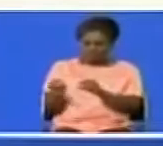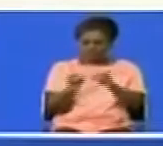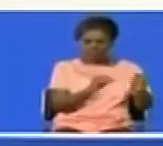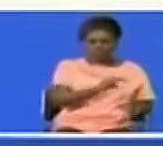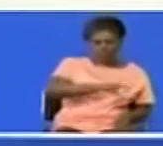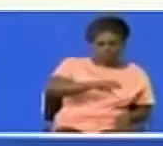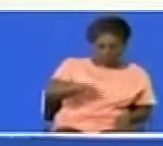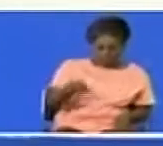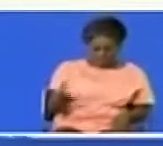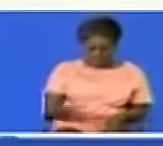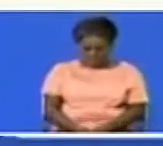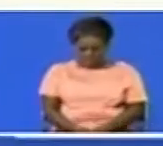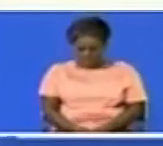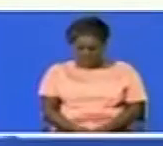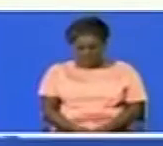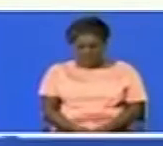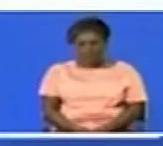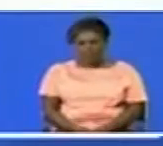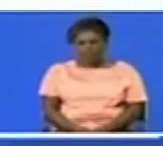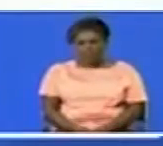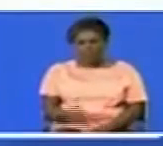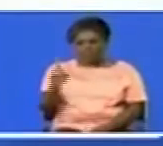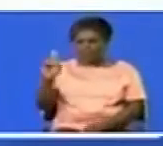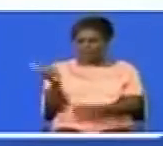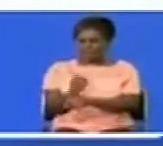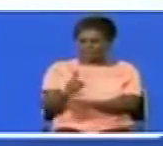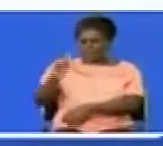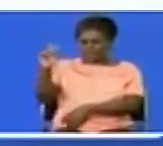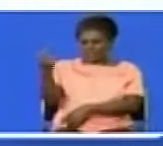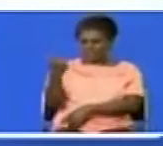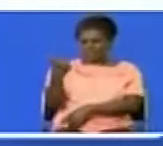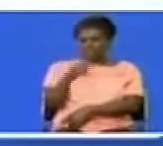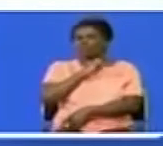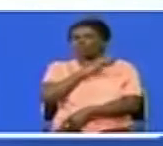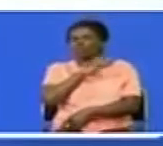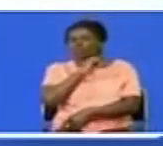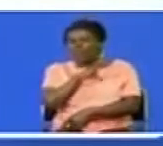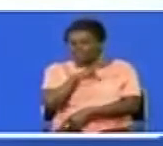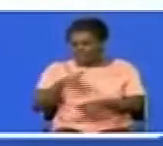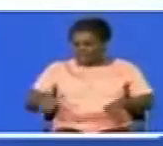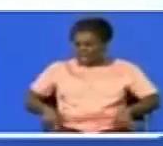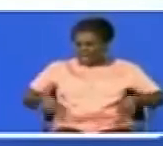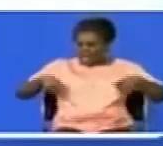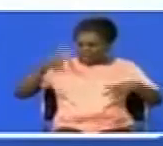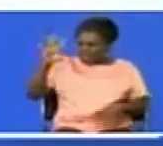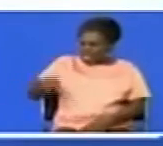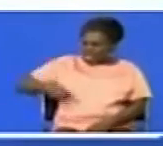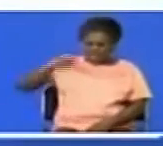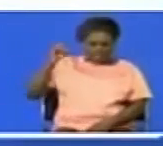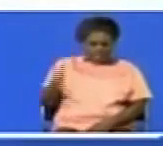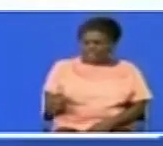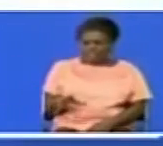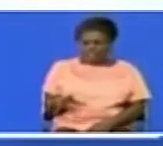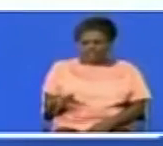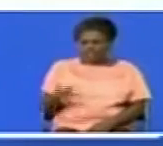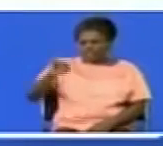of them became governors. All right, very quickly, because we have just about a minute. Kenyans still complain of the high cost of living, and so despite all of these great things